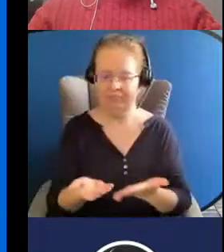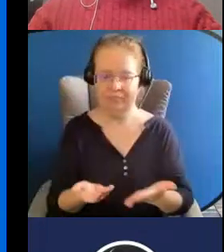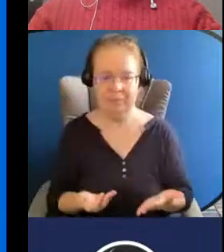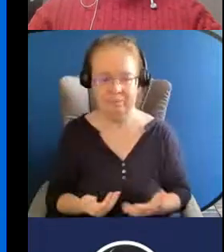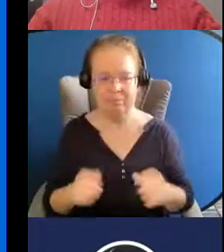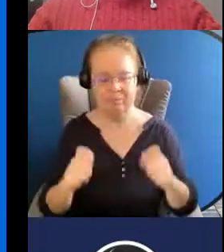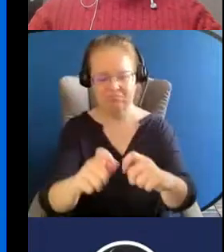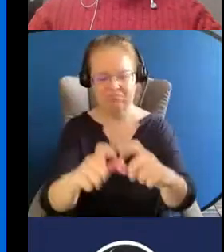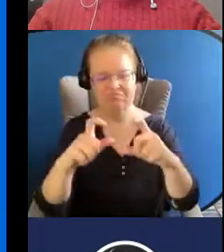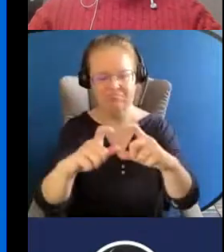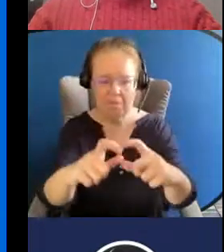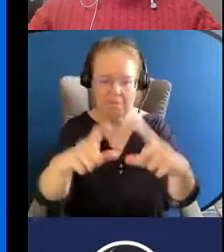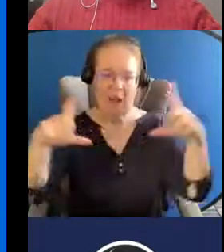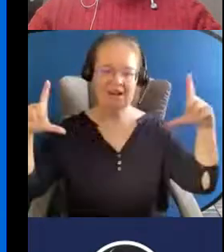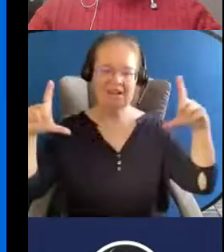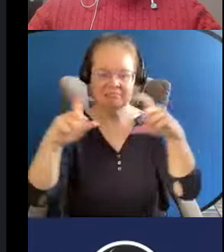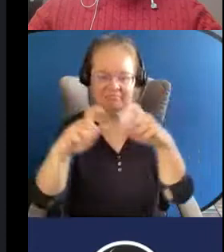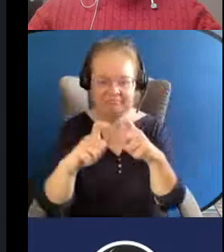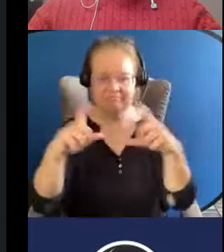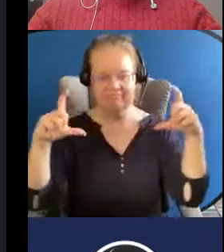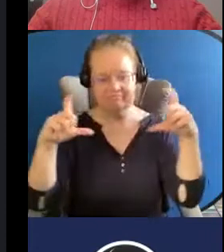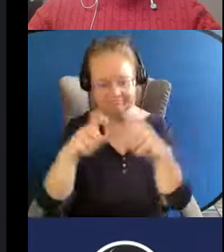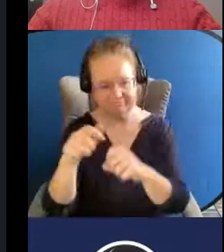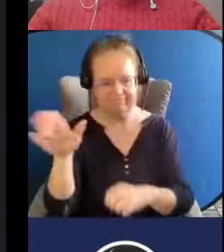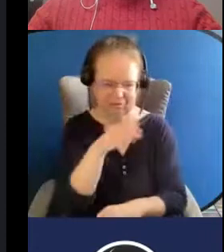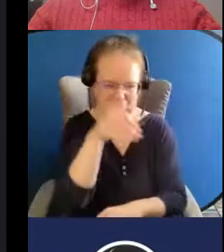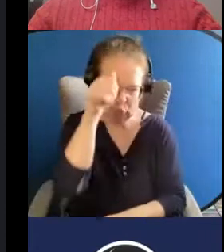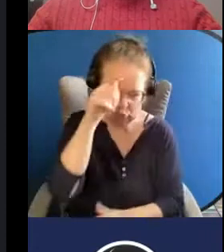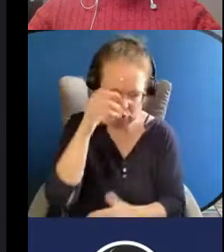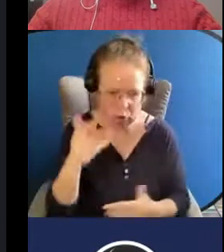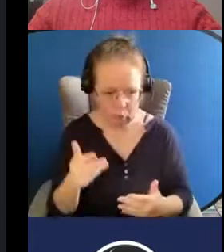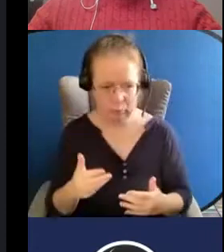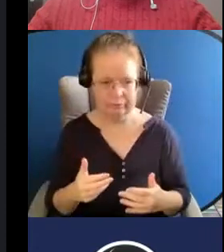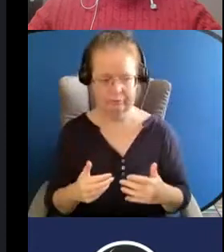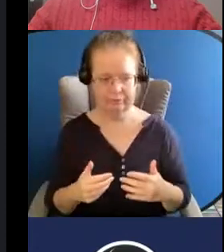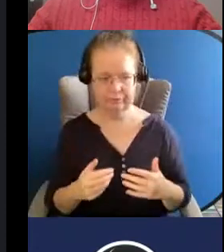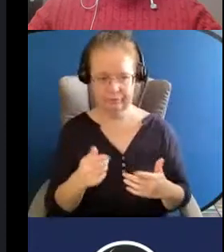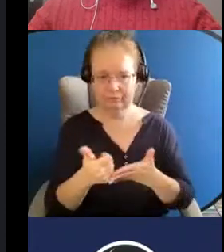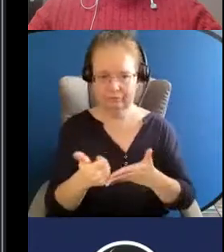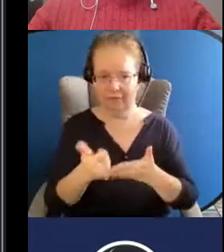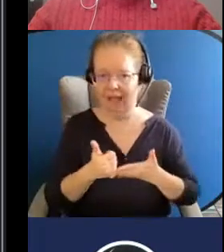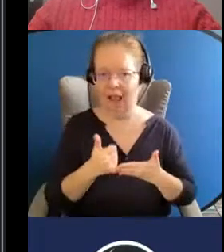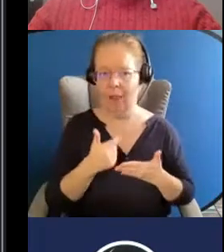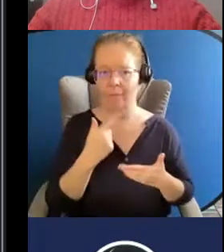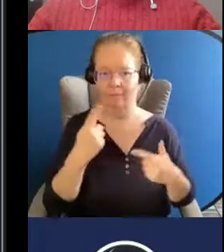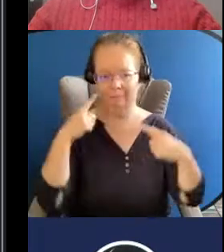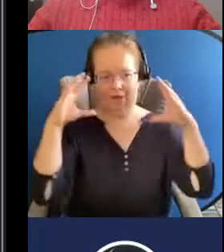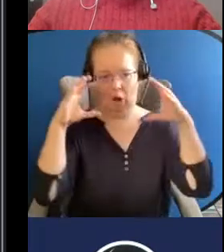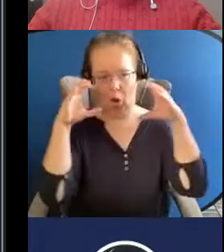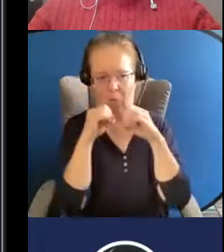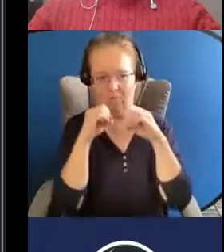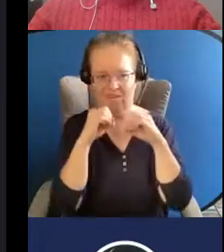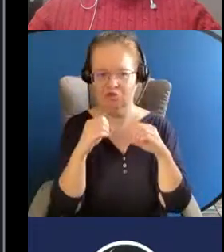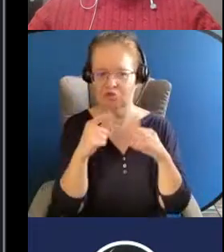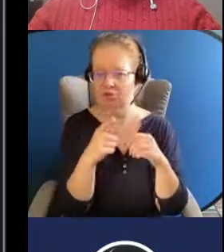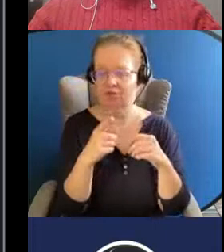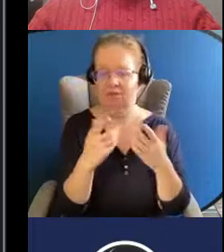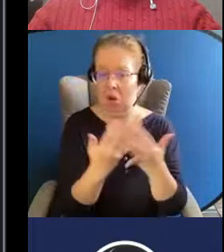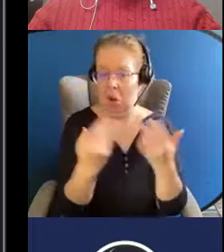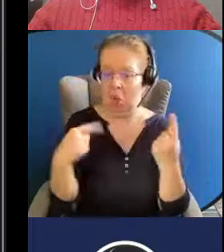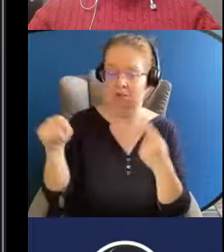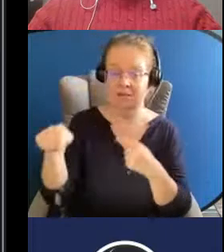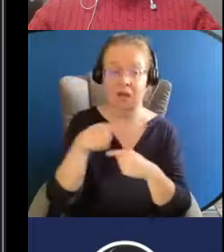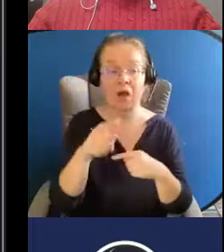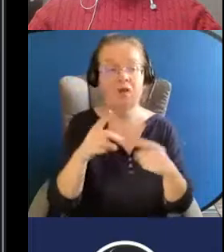that it magnifies the screen, and it can help people with low vision. Or I shouldn't say we all know, but many of us know. So if we